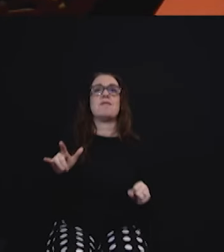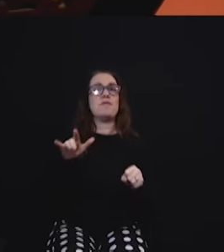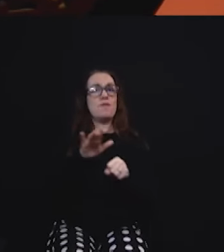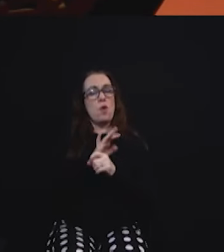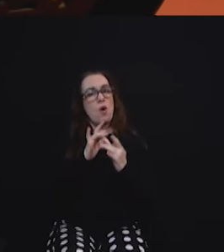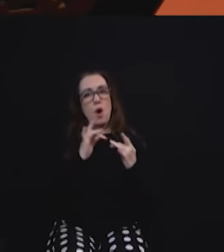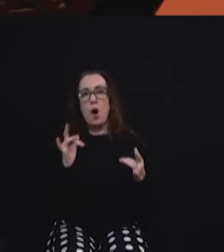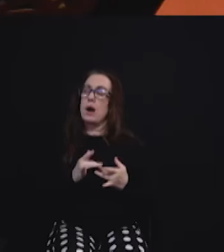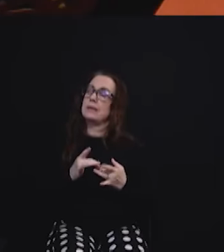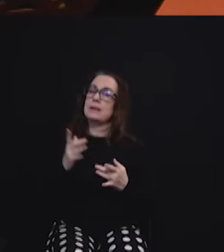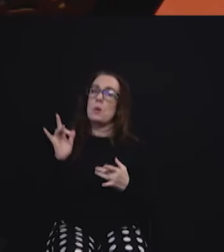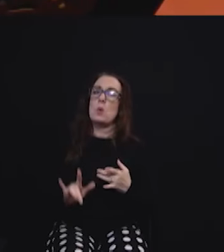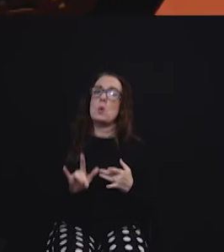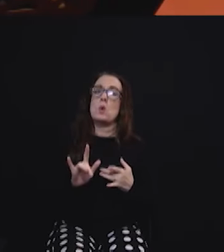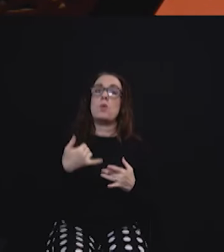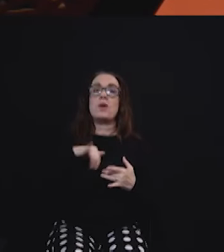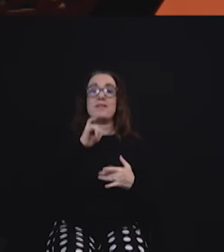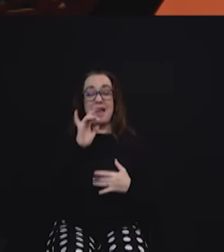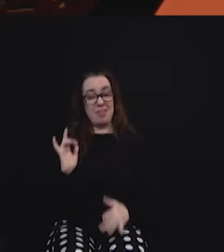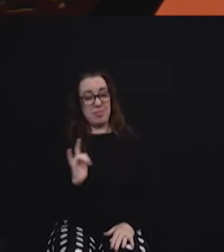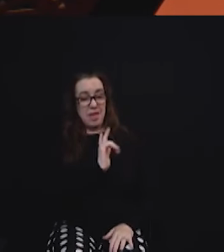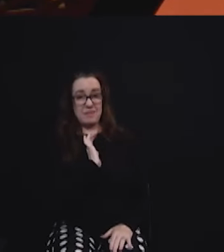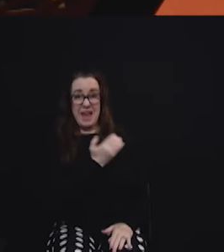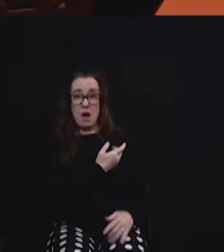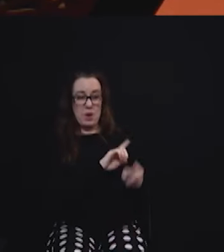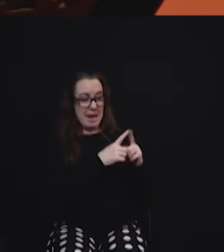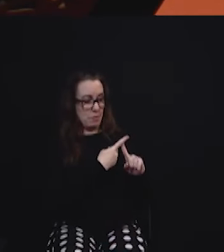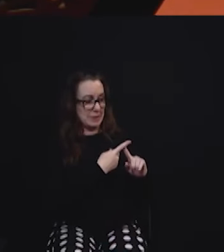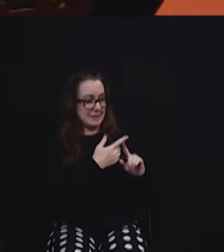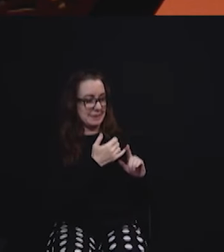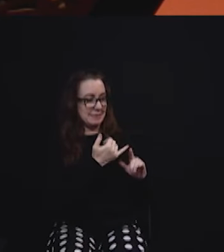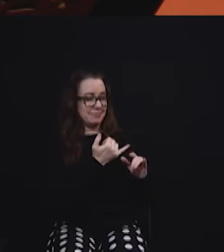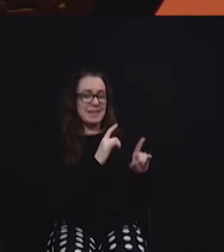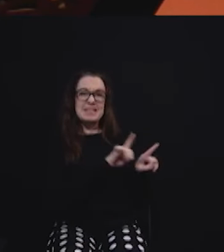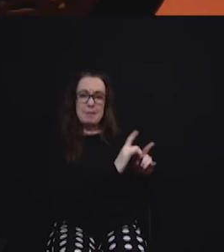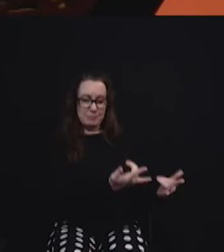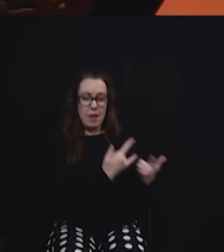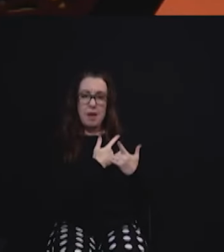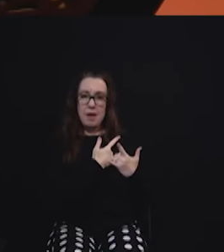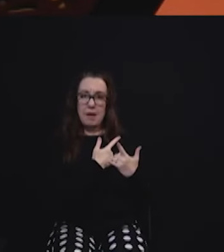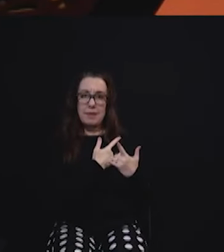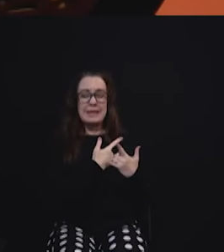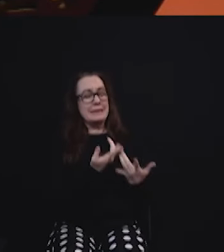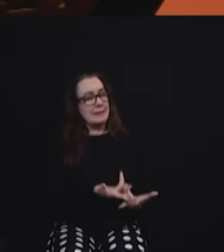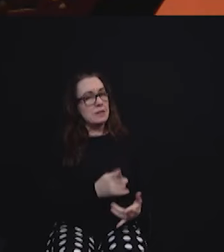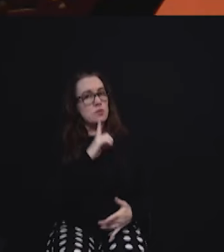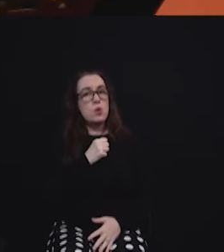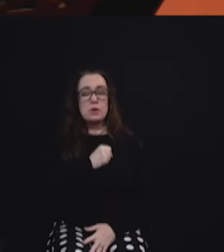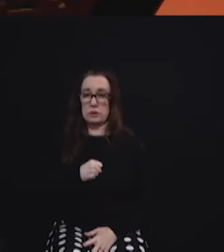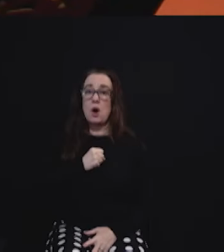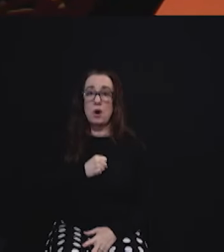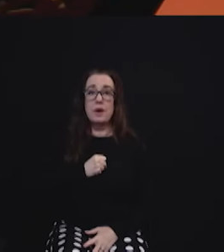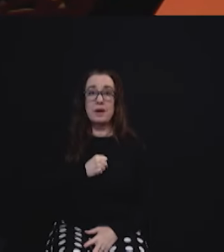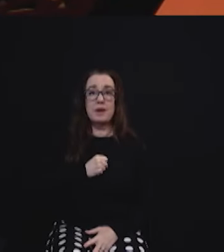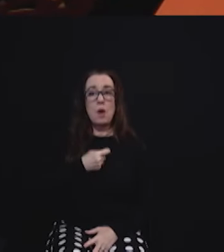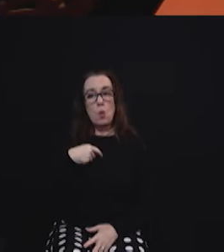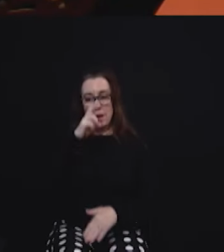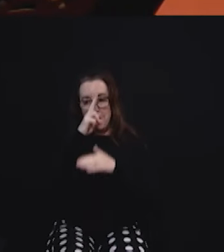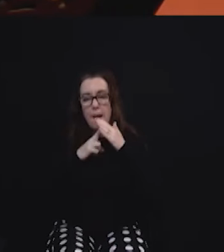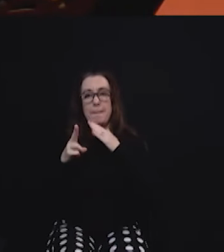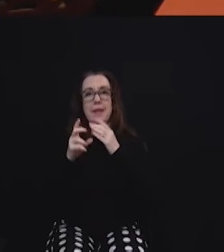heart. We have not loved our neighbors as ourselves. We are truly sorry and we humbly